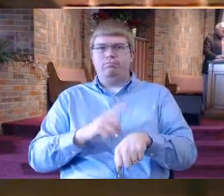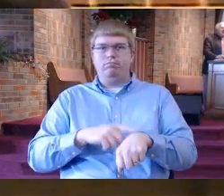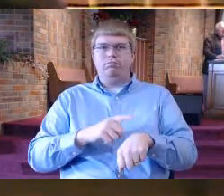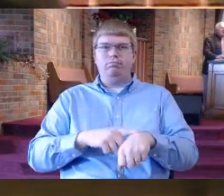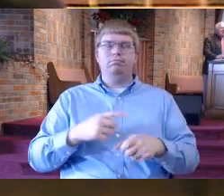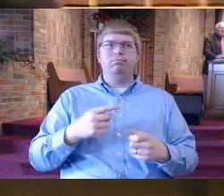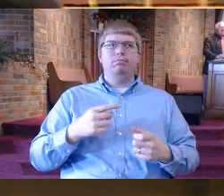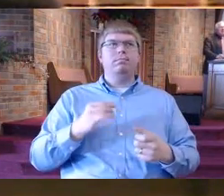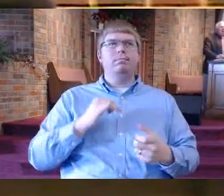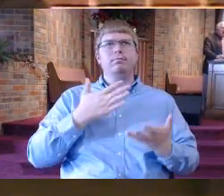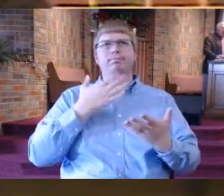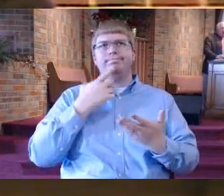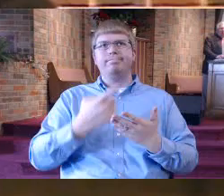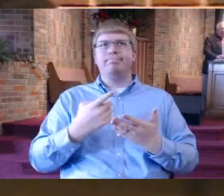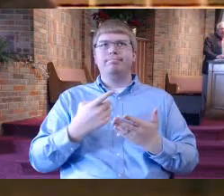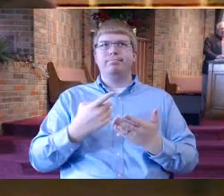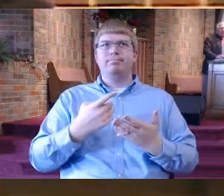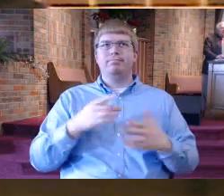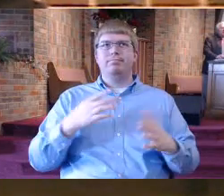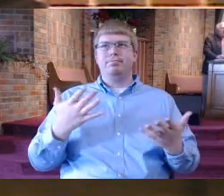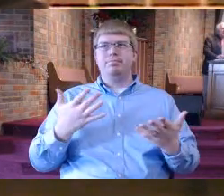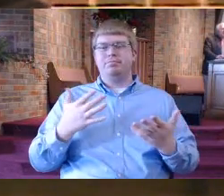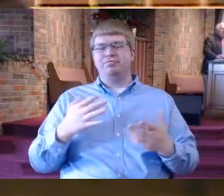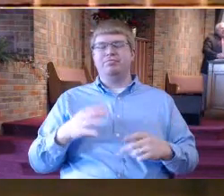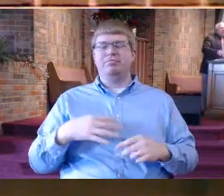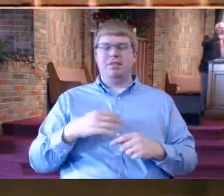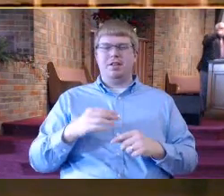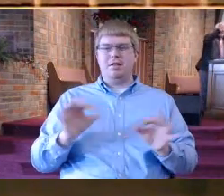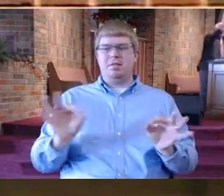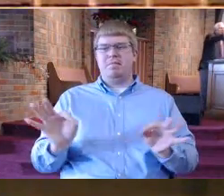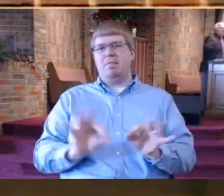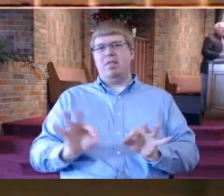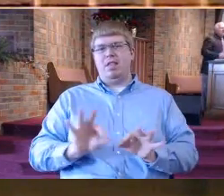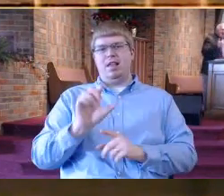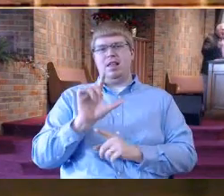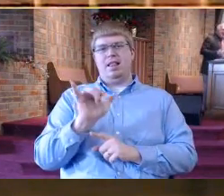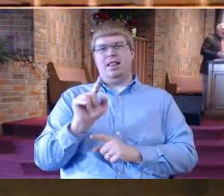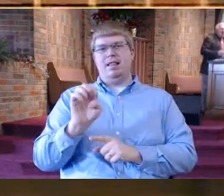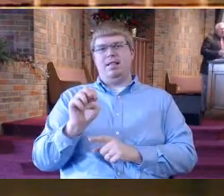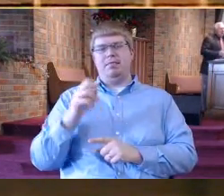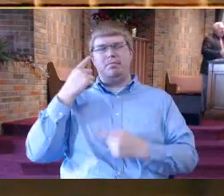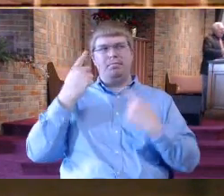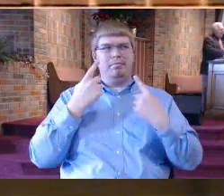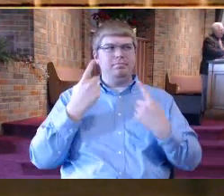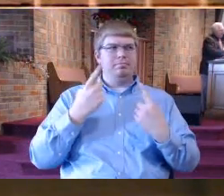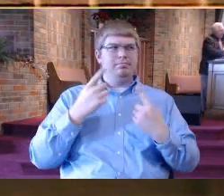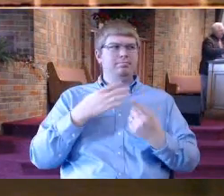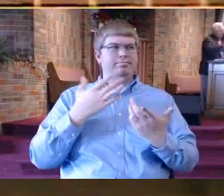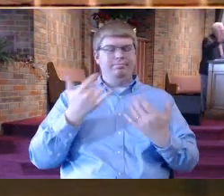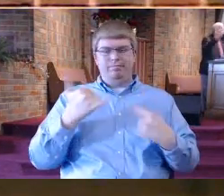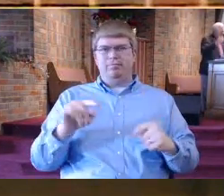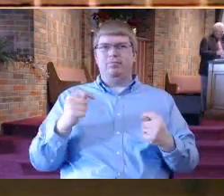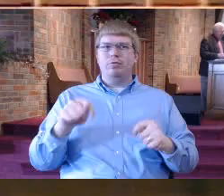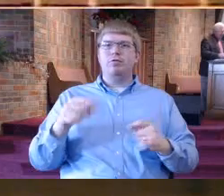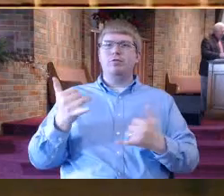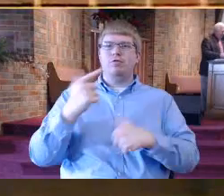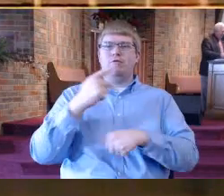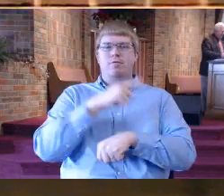what I might describe as the little thoughts. We're trying to get through today. We manage